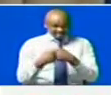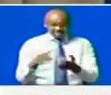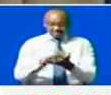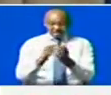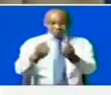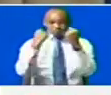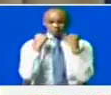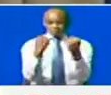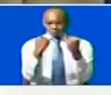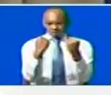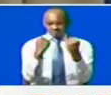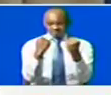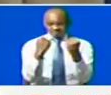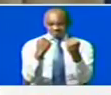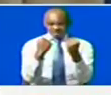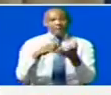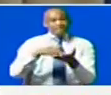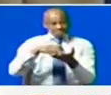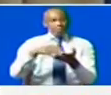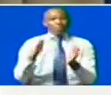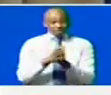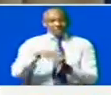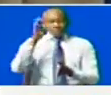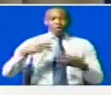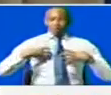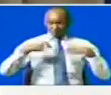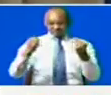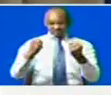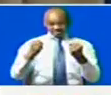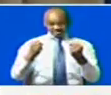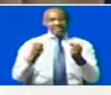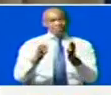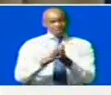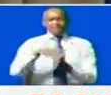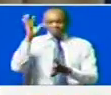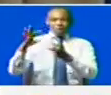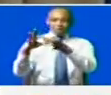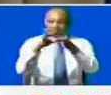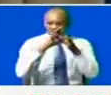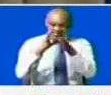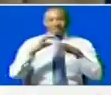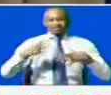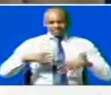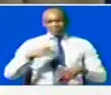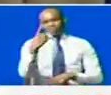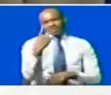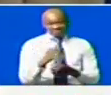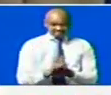stronger, more confident, and more united as a people.